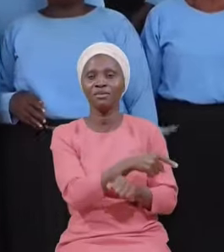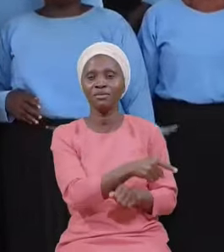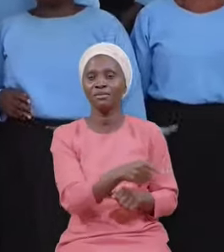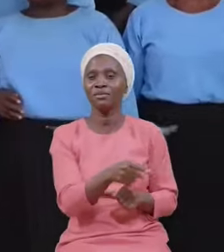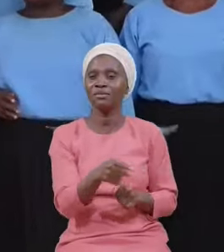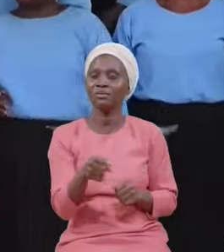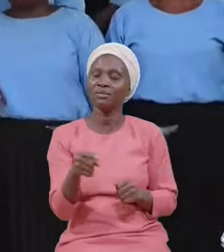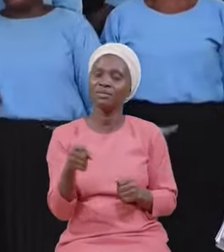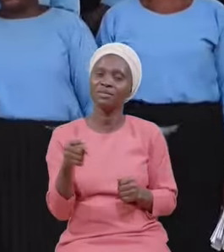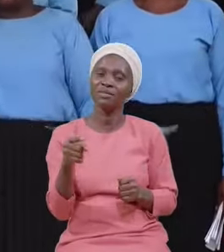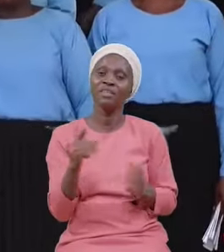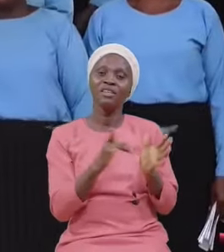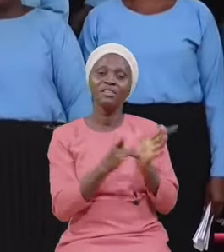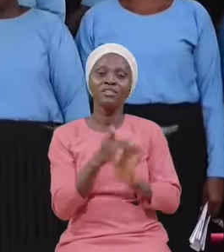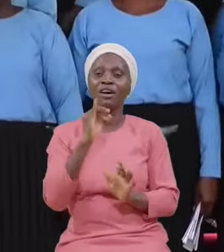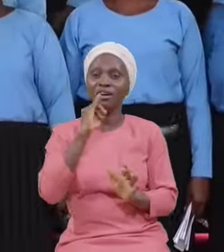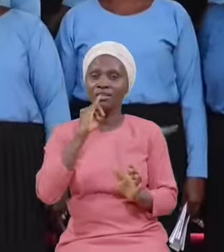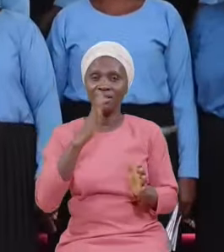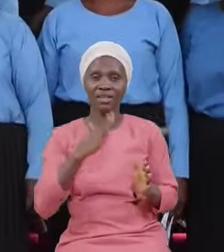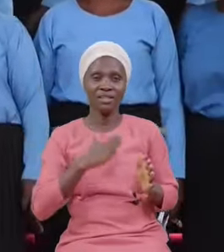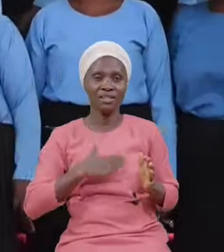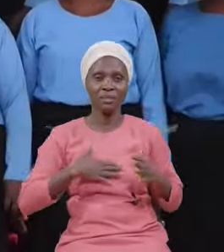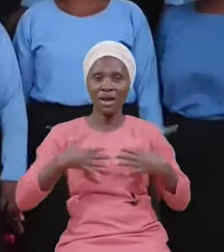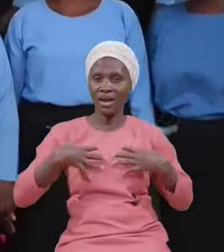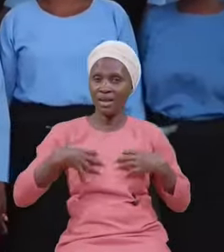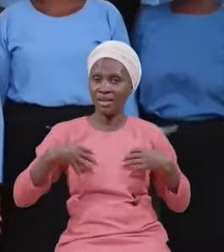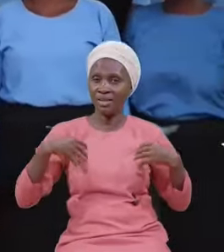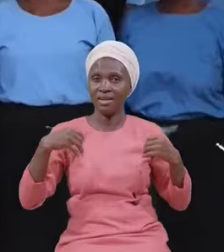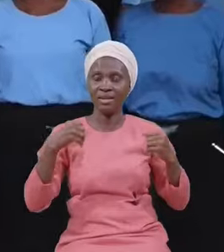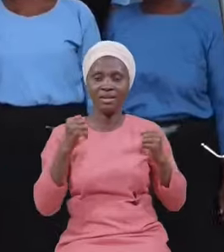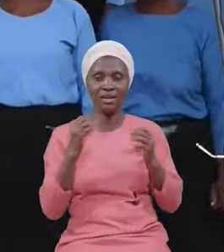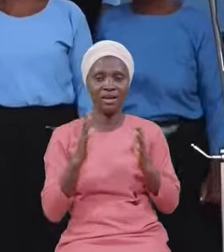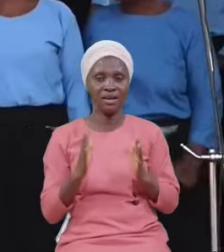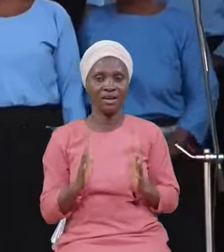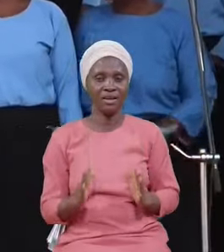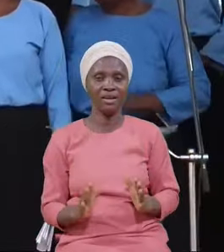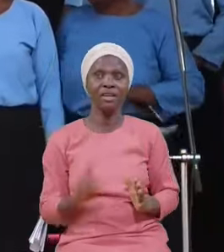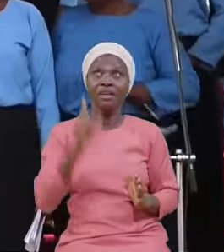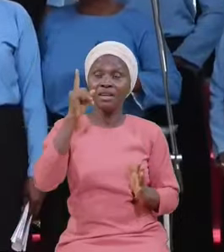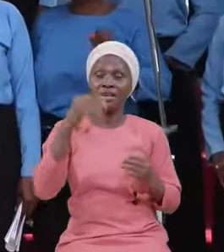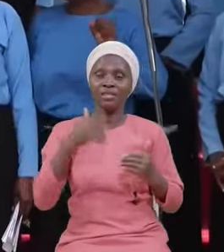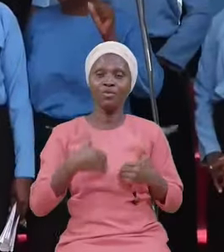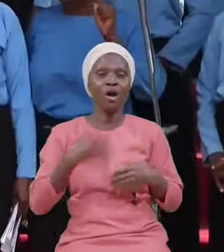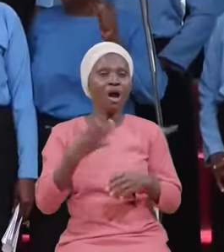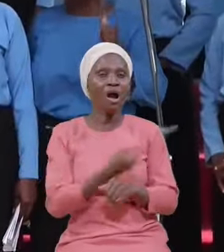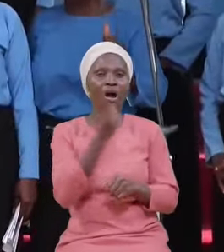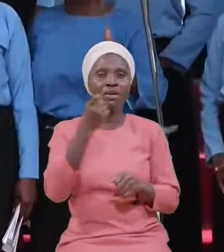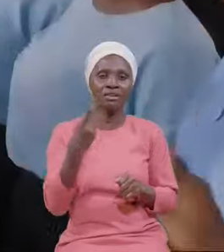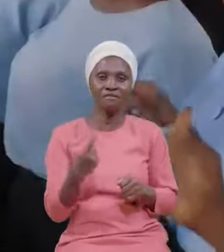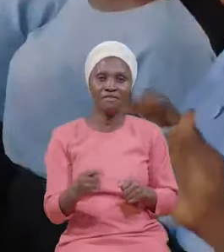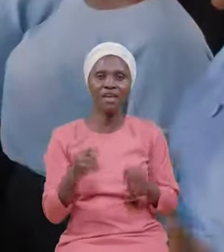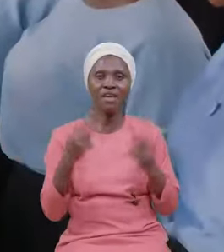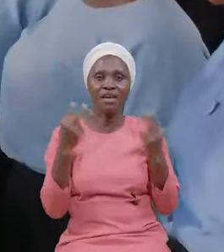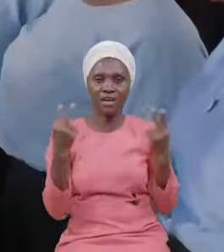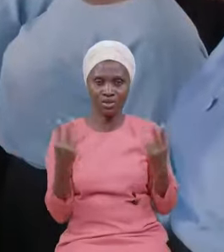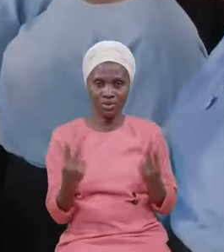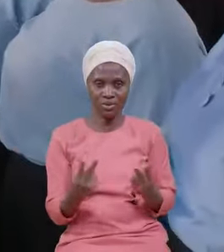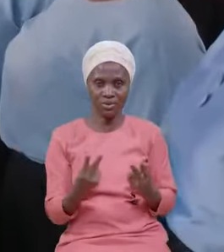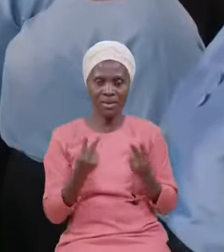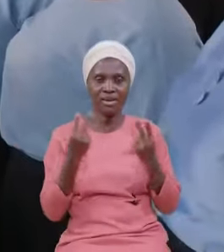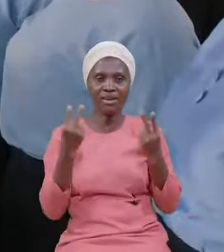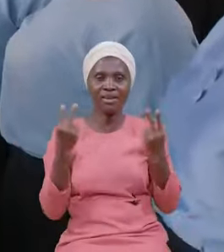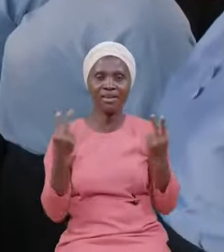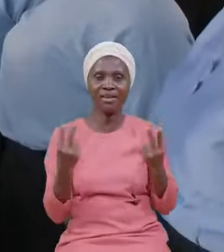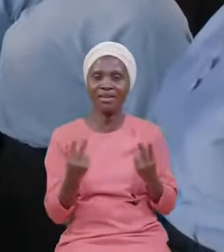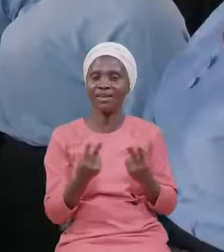defeat Jesus Is My Healer he has one the victory